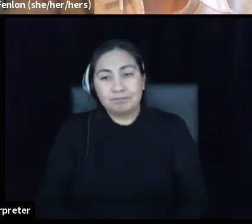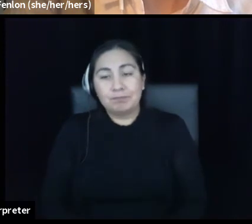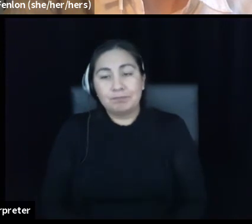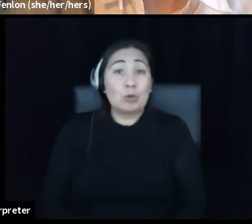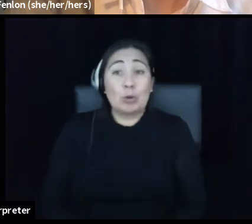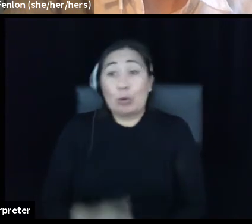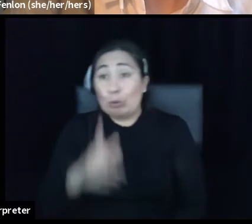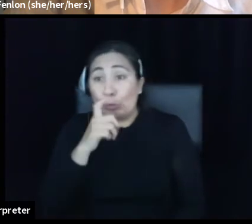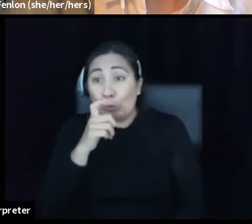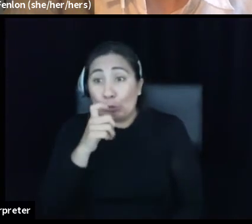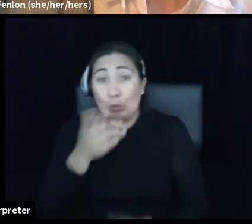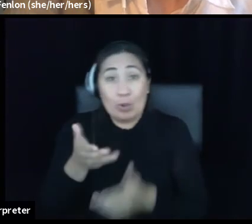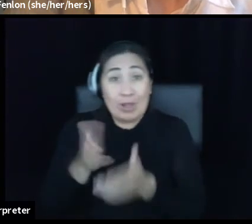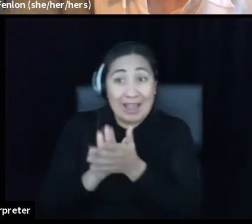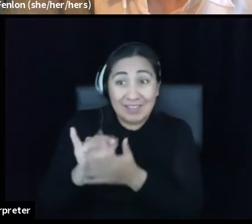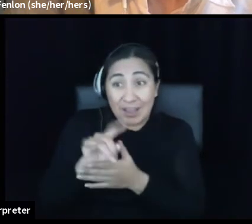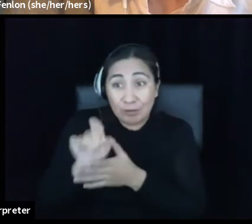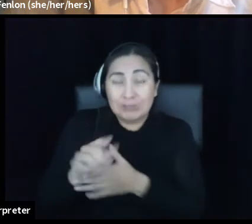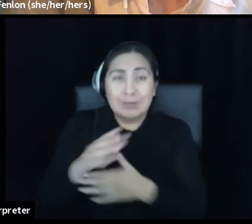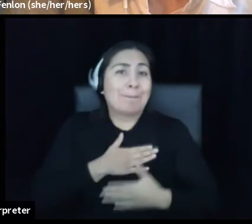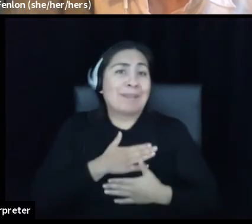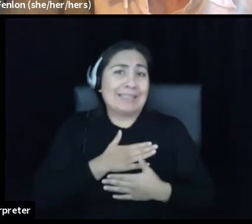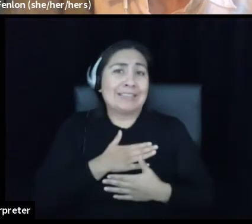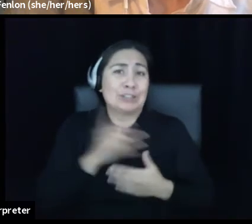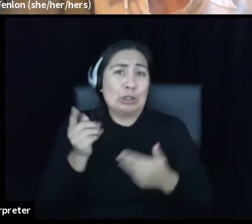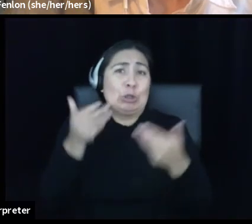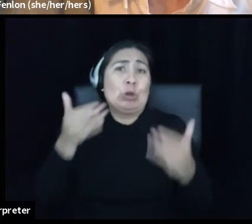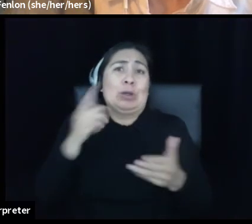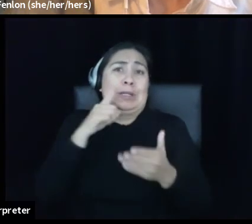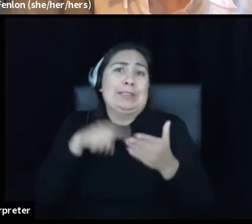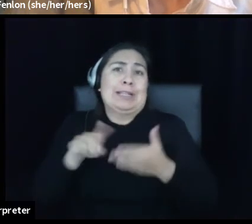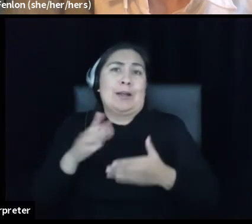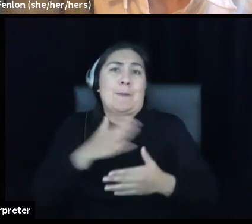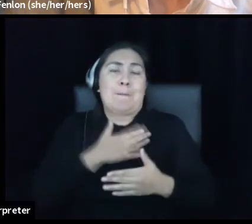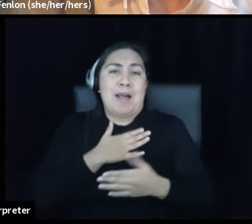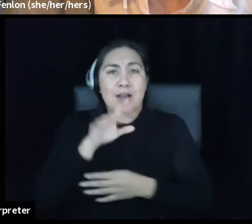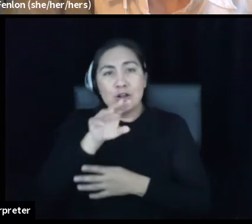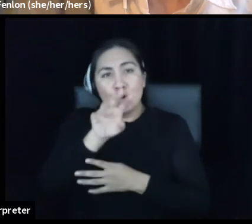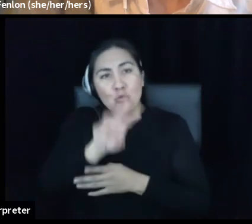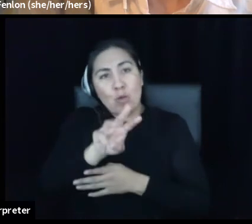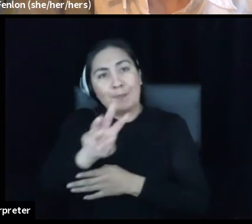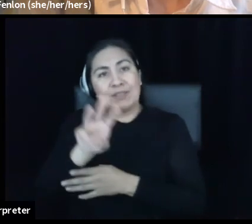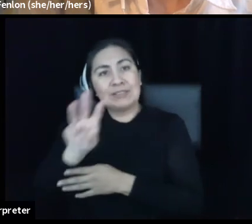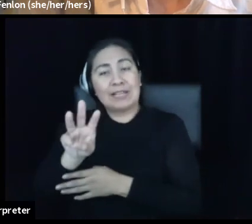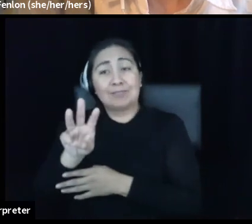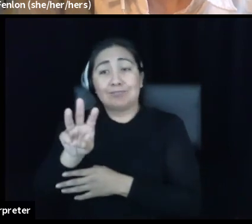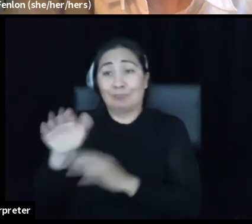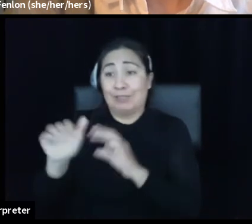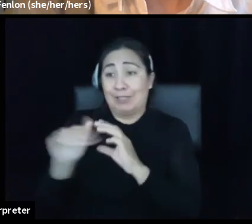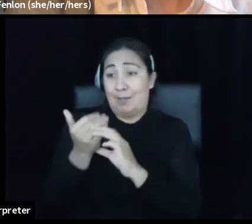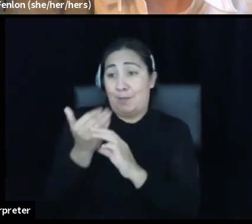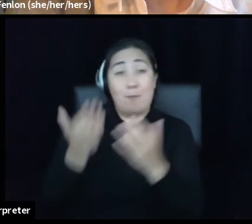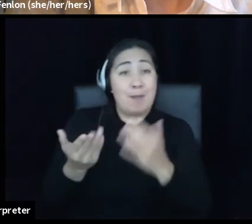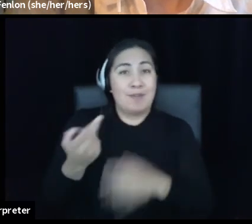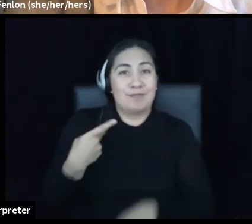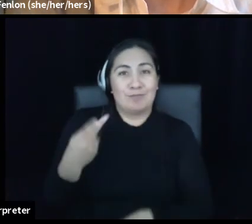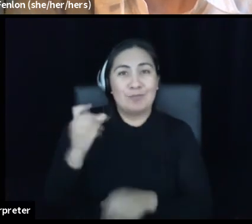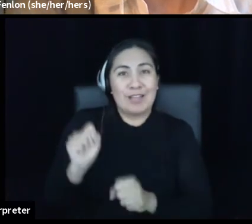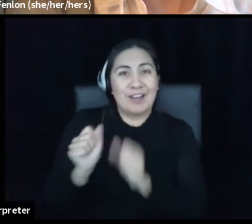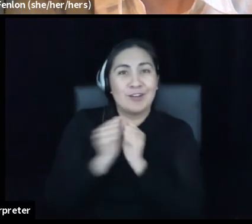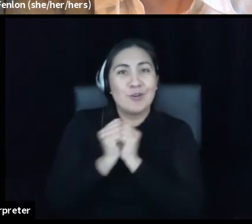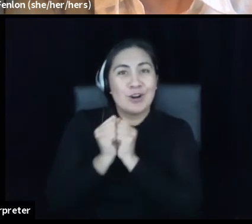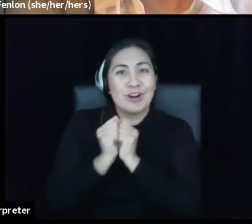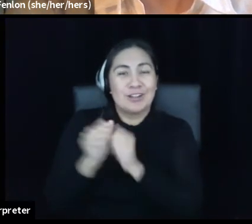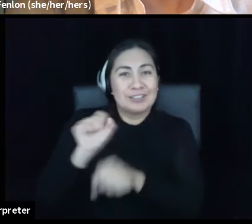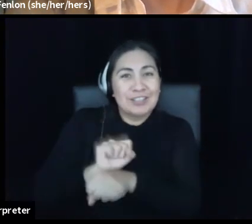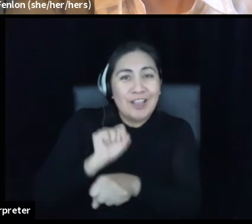whoever asked that question, please go check out my website and send me an email and maybe we can work together, or I can help point